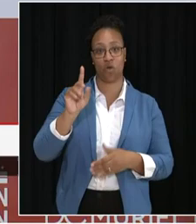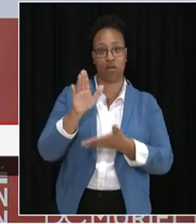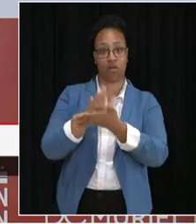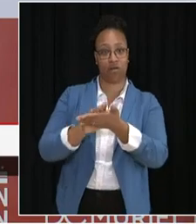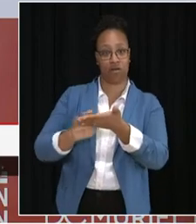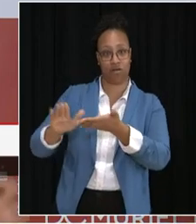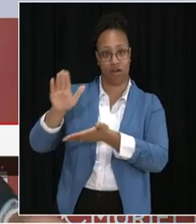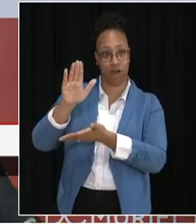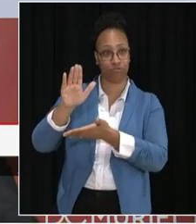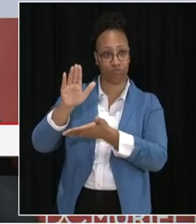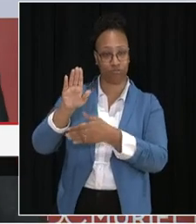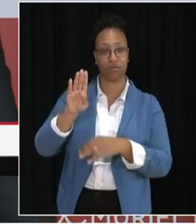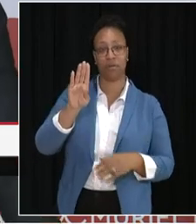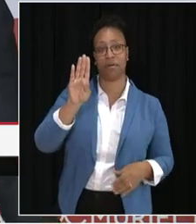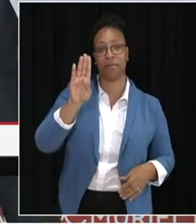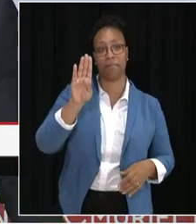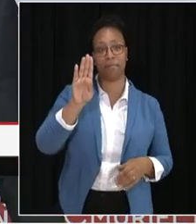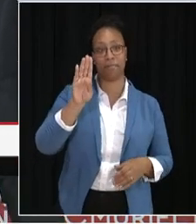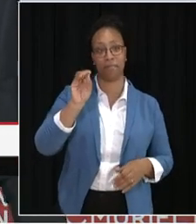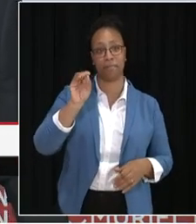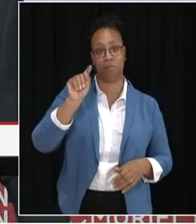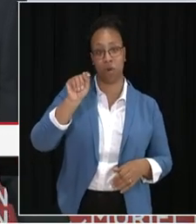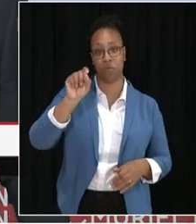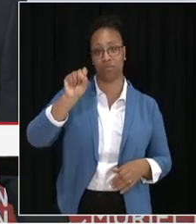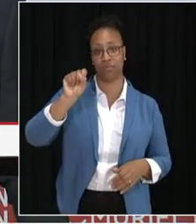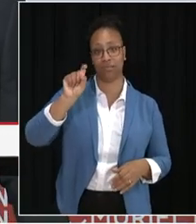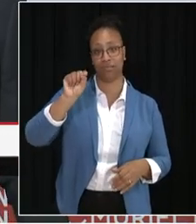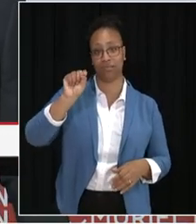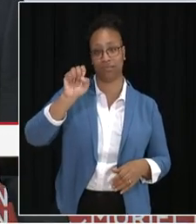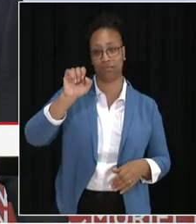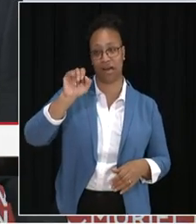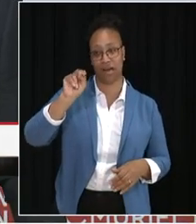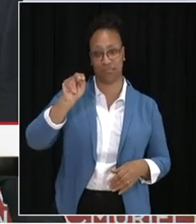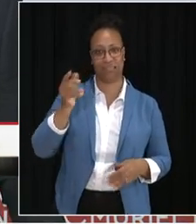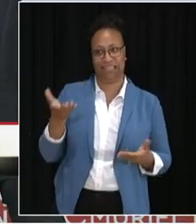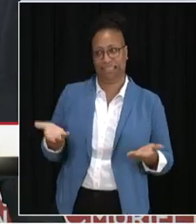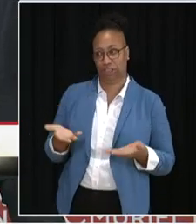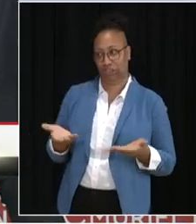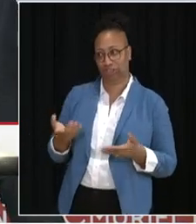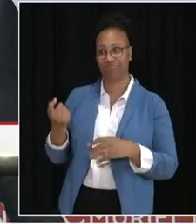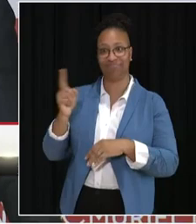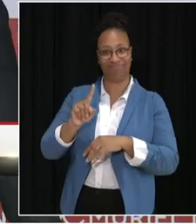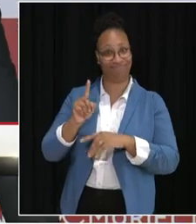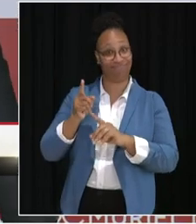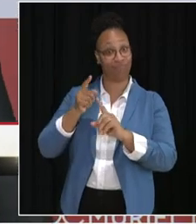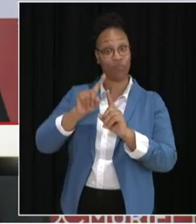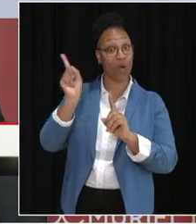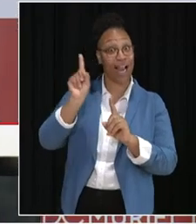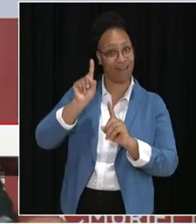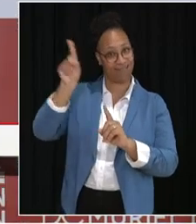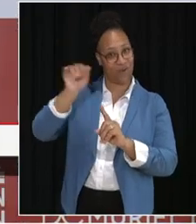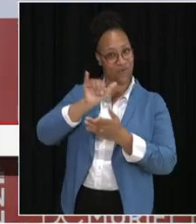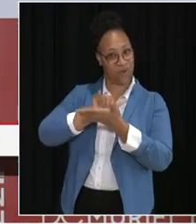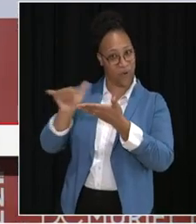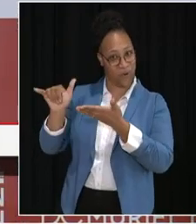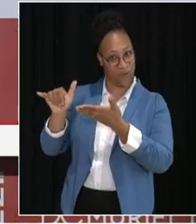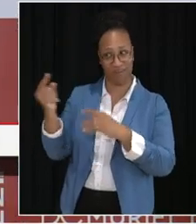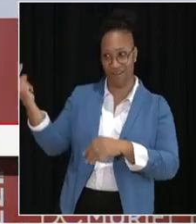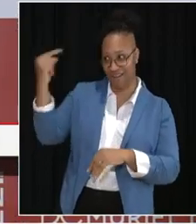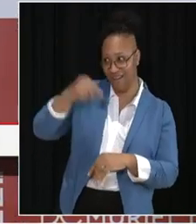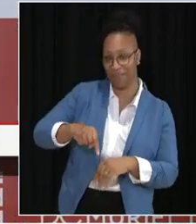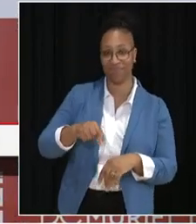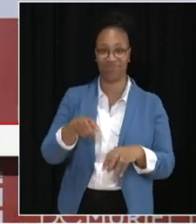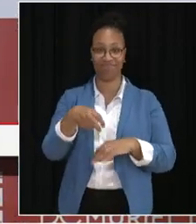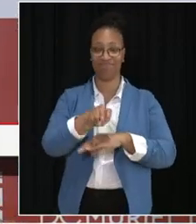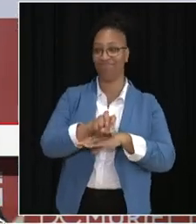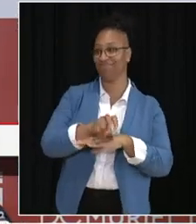Bard DC in helping us realize the vision that's come true today. And we're excited to be in this new facility. And last but